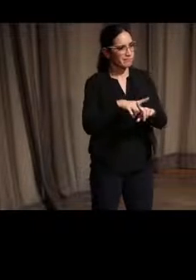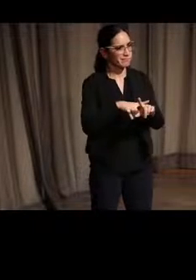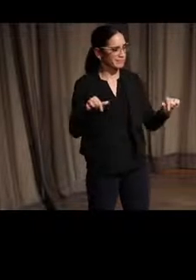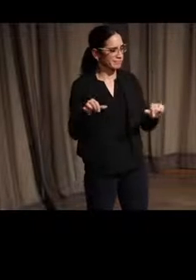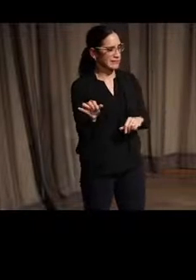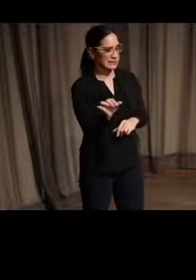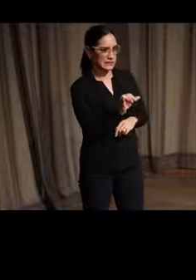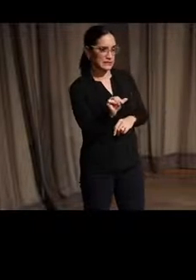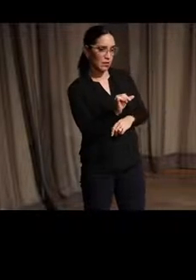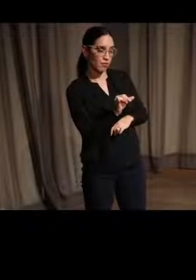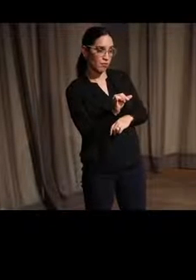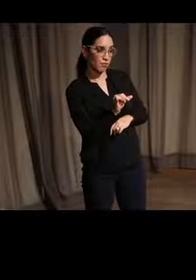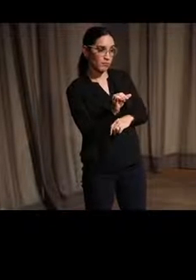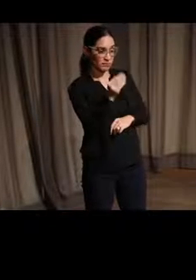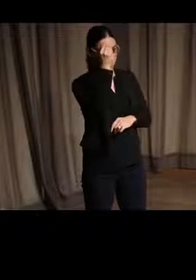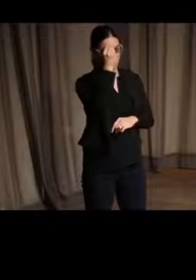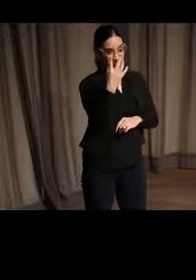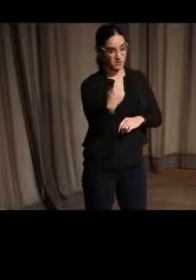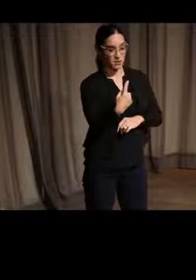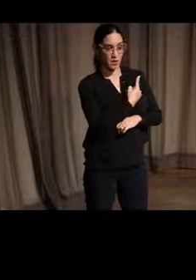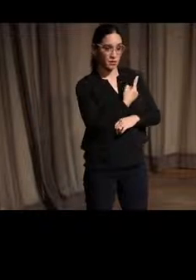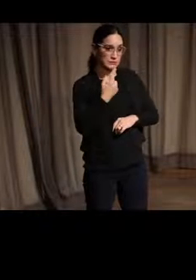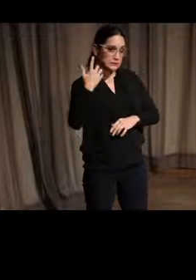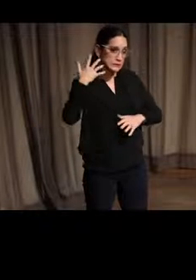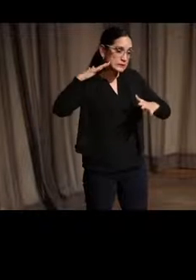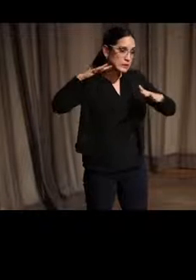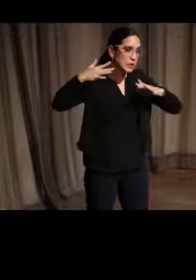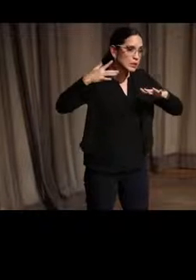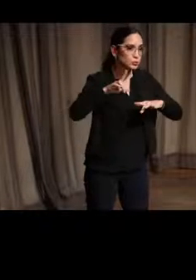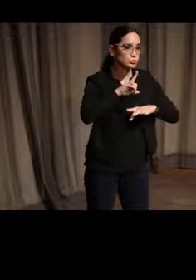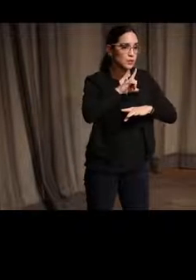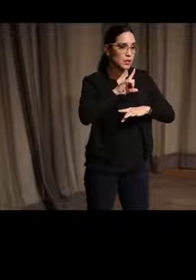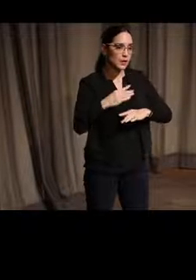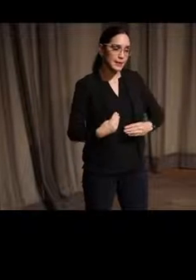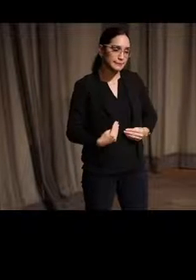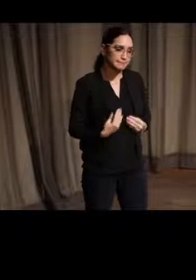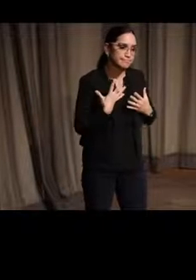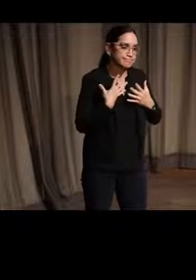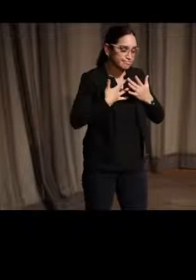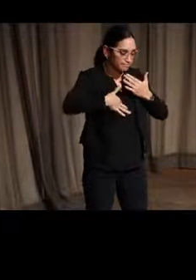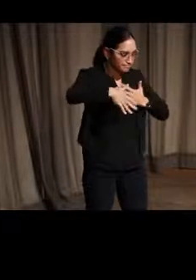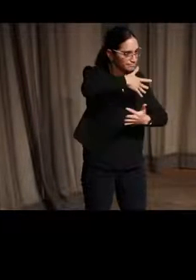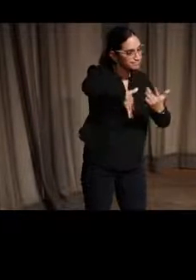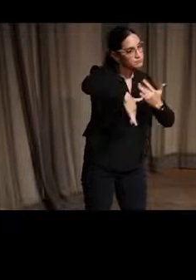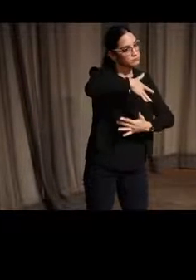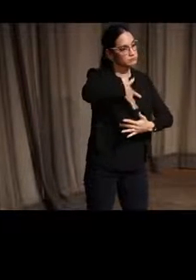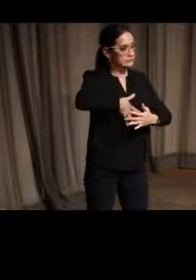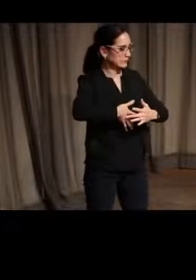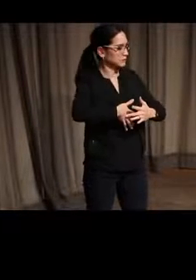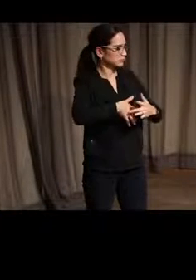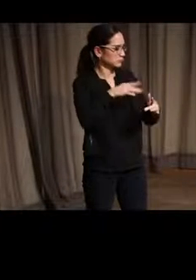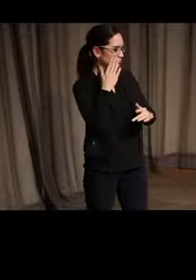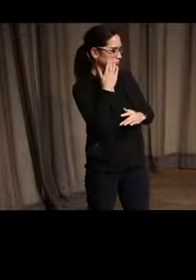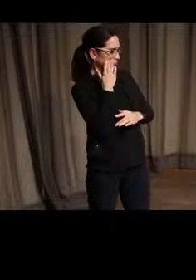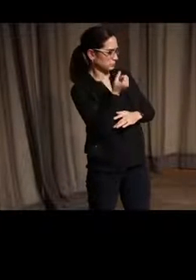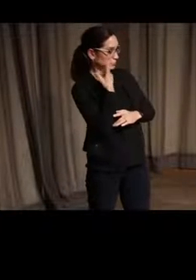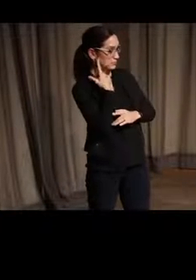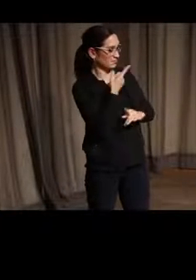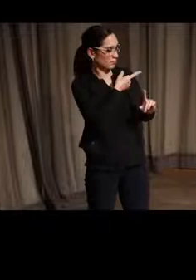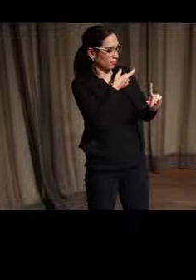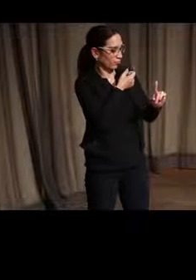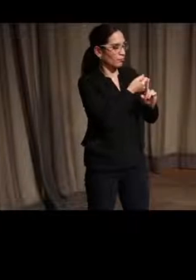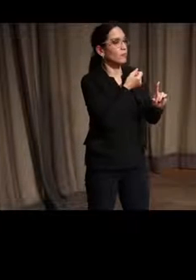Yeah, I think the sounds are also very intimate. Like, a lot of times these are in the home because it's a home birth, and it's just